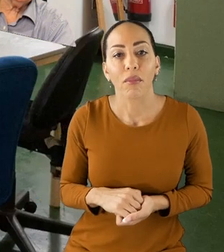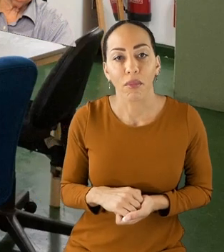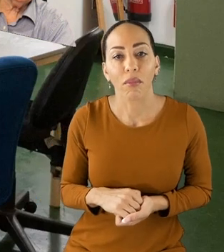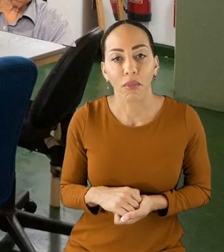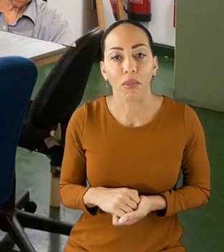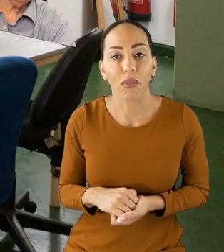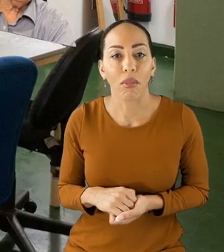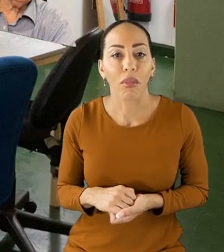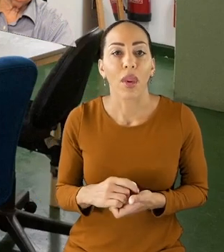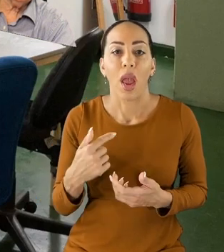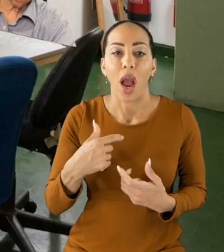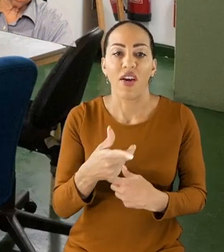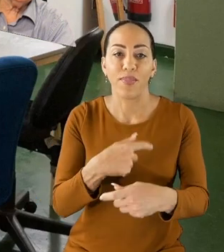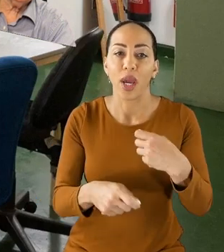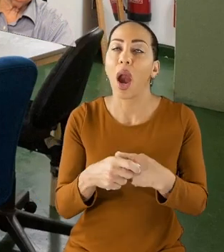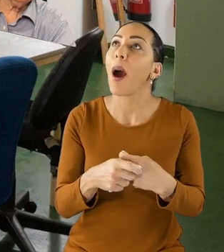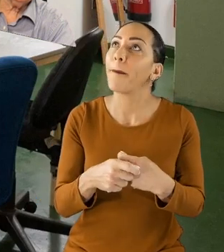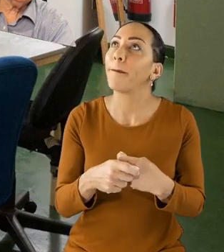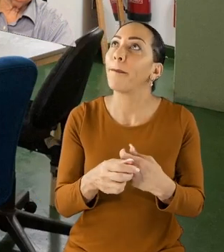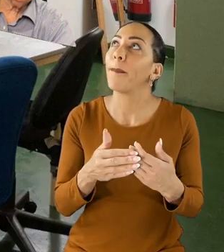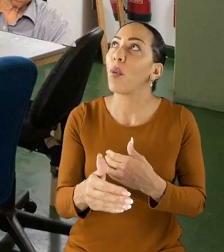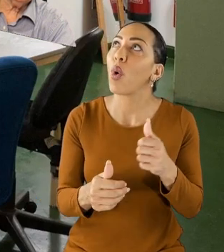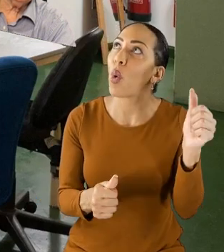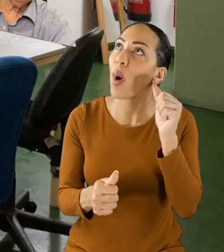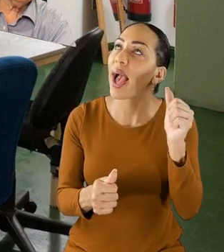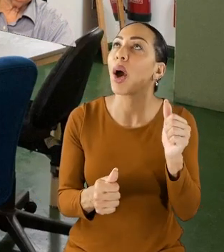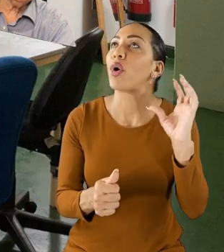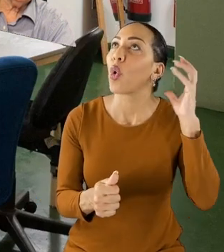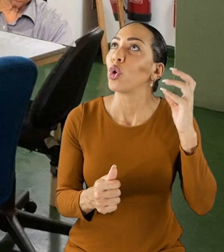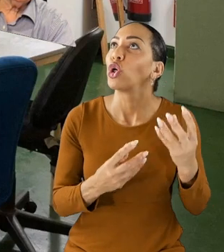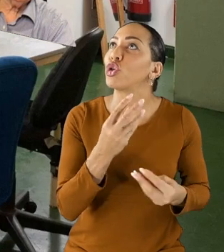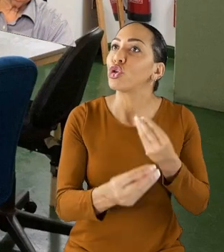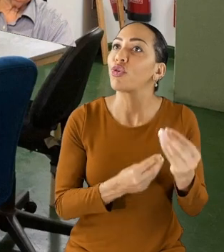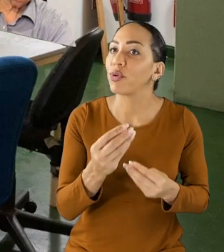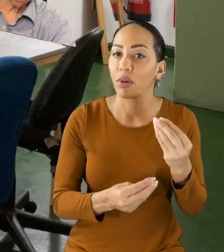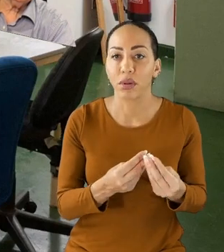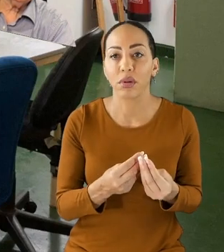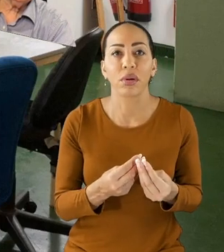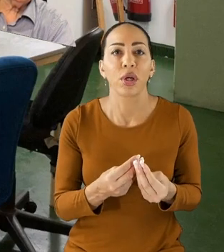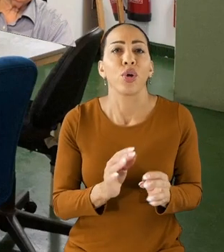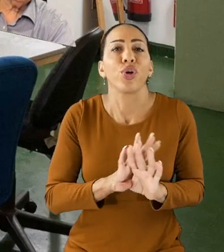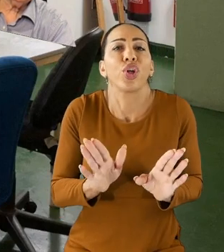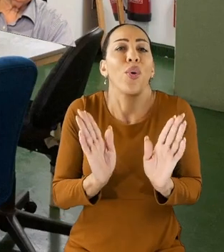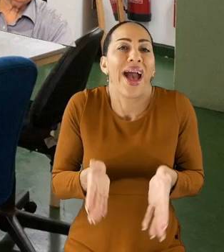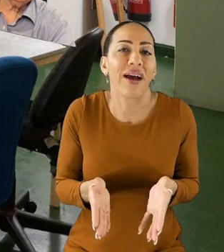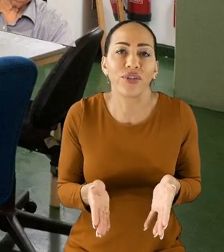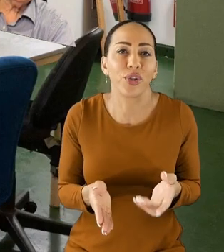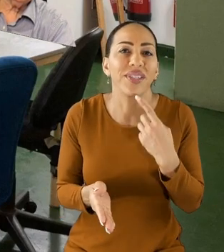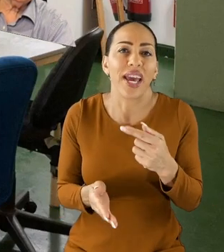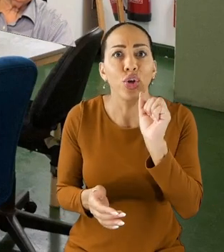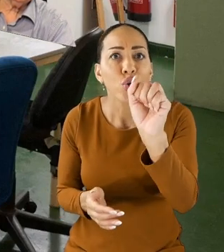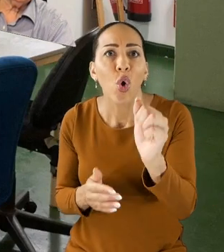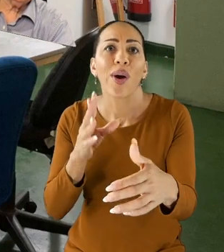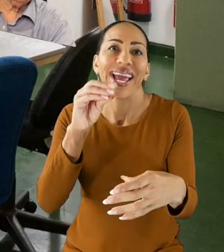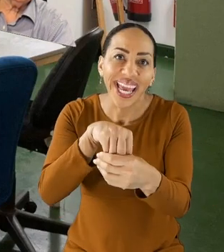I'm starting to become more aware with audio description, that we can, you know, we don't need to say you're in a hospital, because